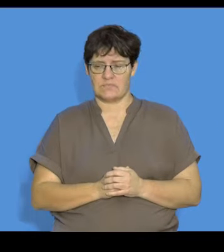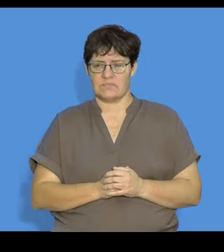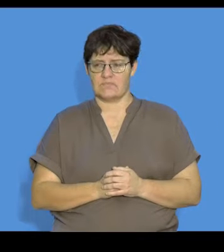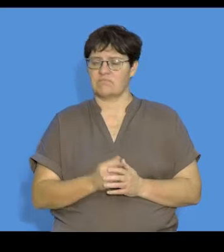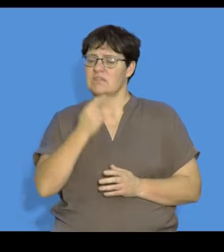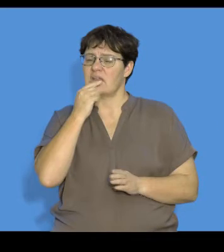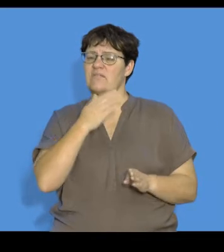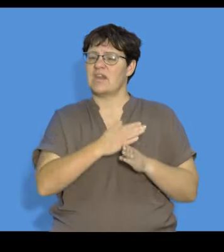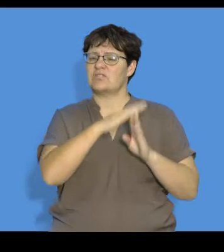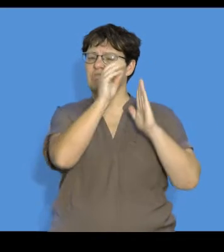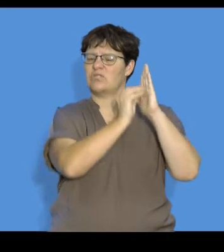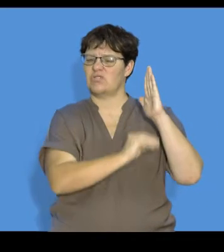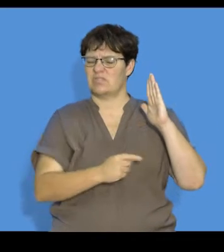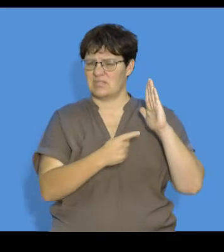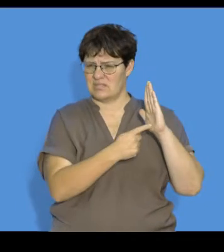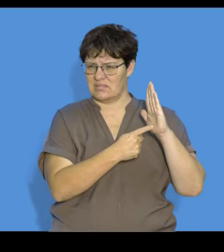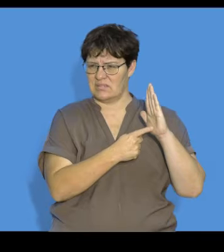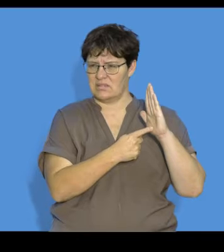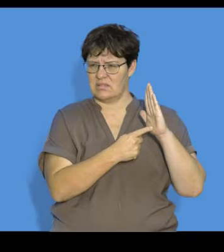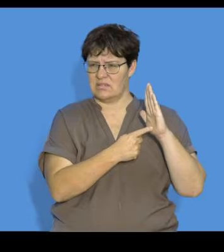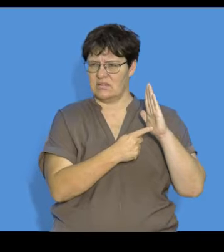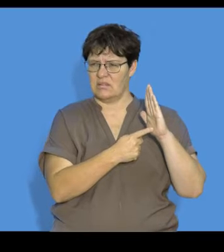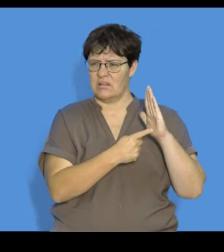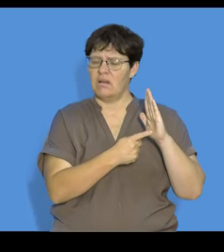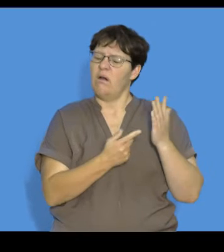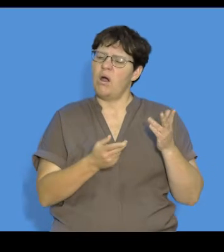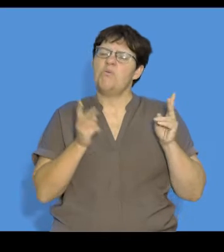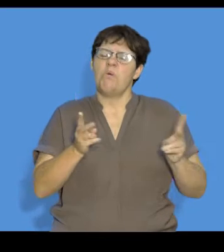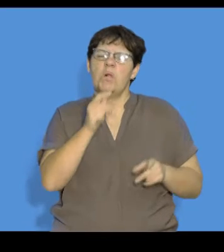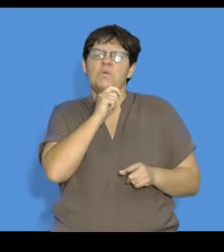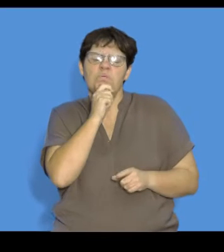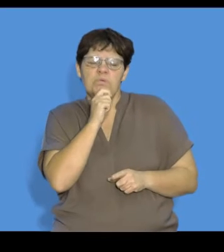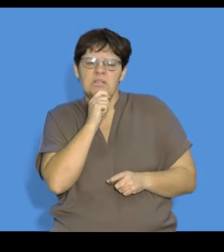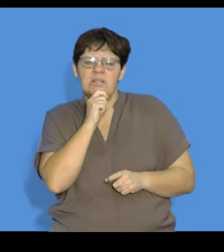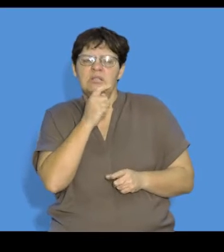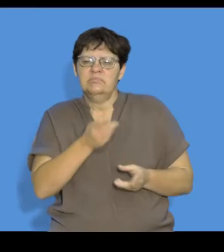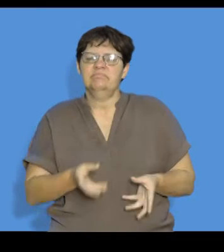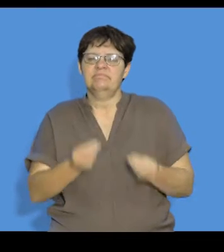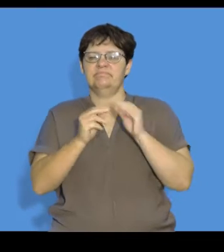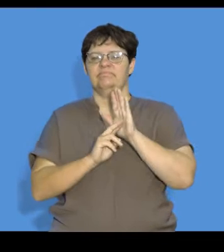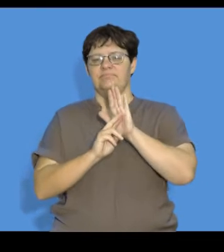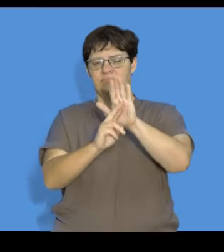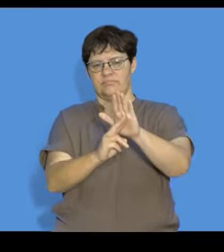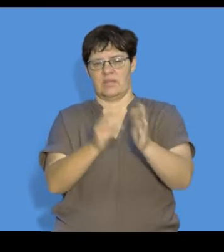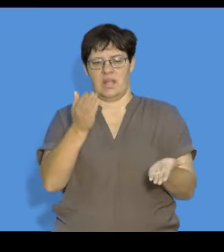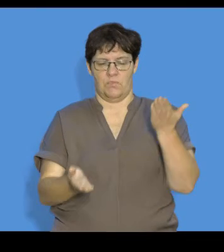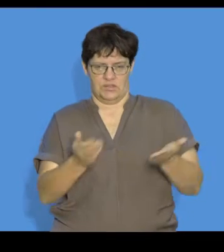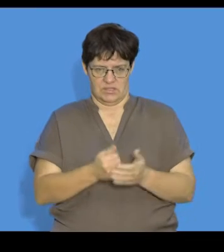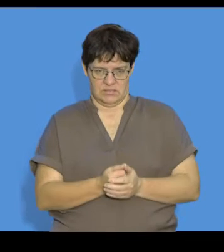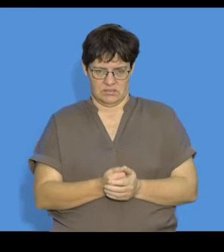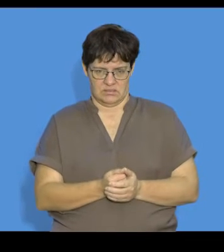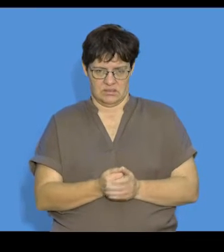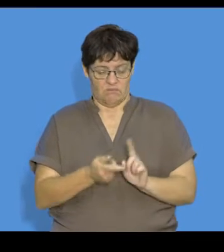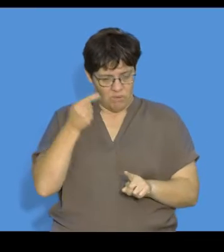talk about function notation, it's normally what we use in order to represent an equation of